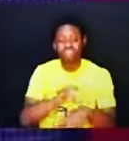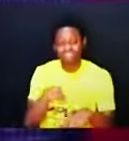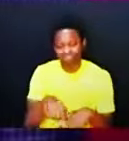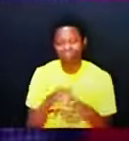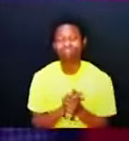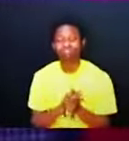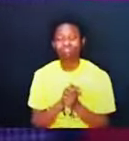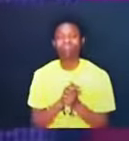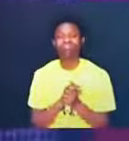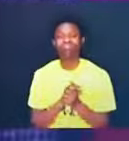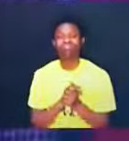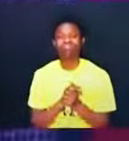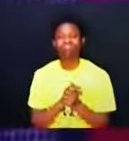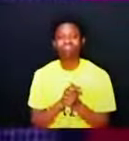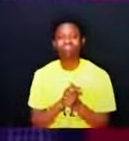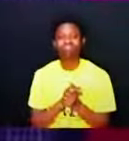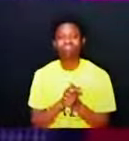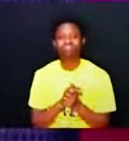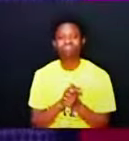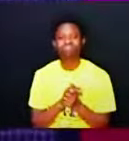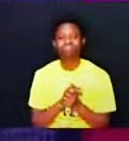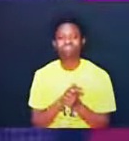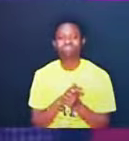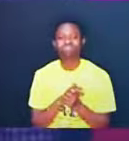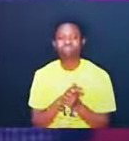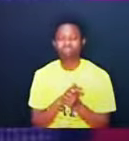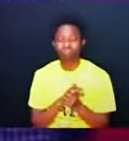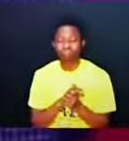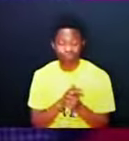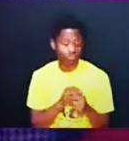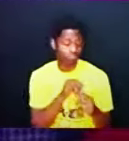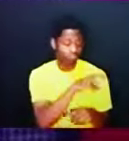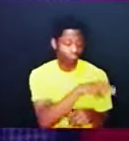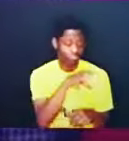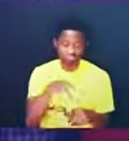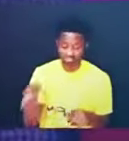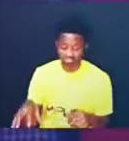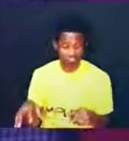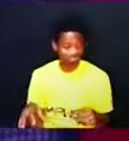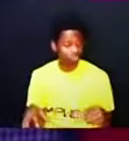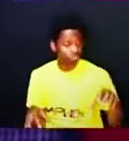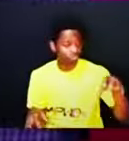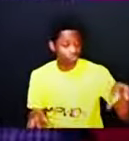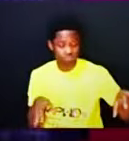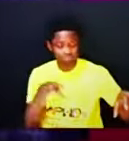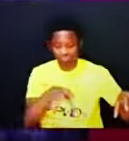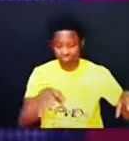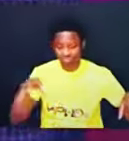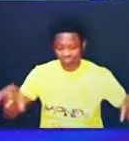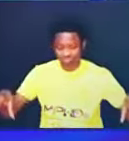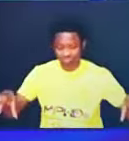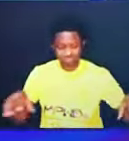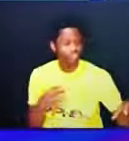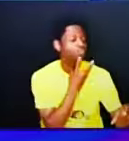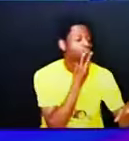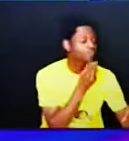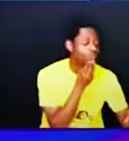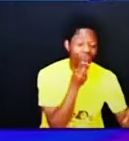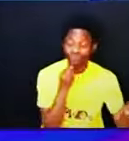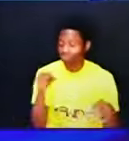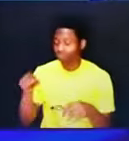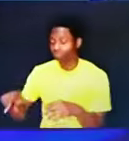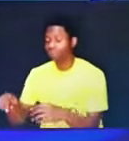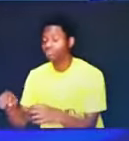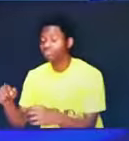the Church of God. Judah 4, Anna, Hila 4, Anna, Memem 4, Anna, Onyankopon, Asafo, Wong, and